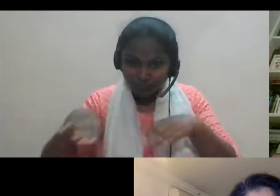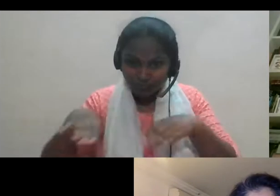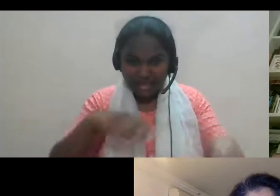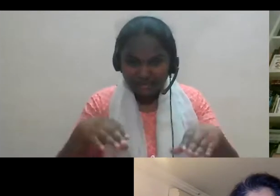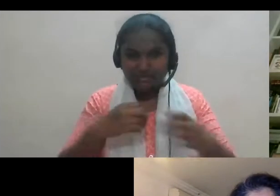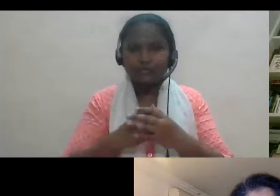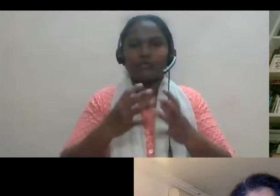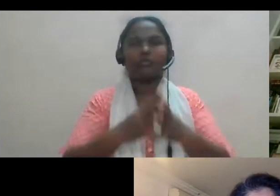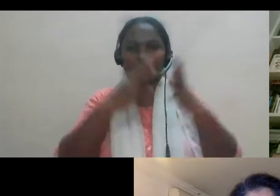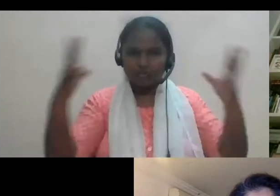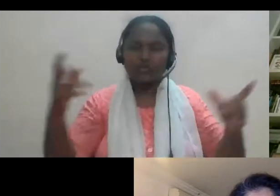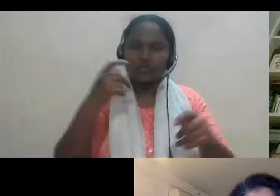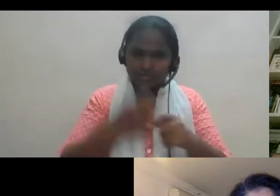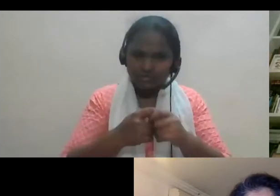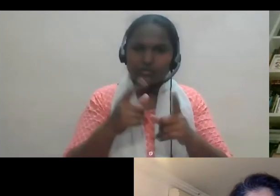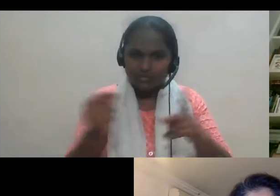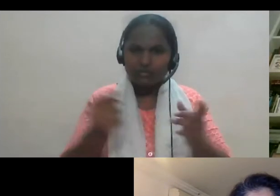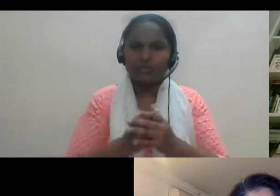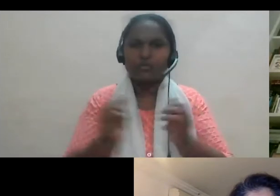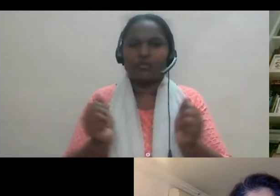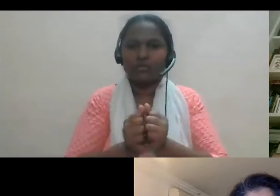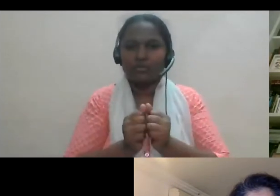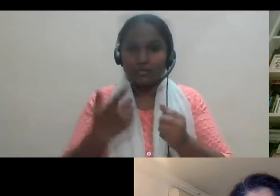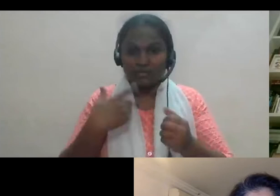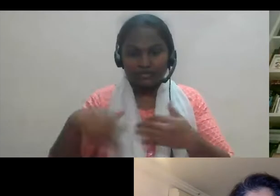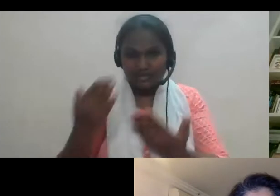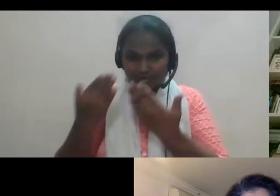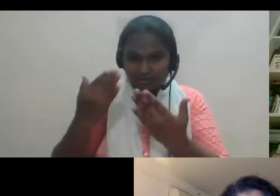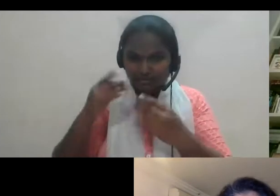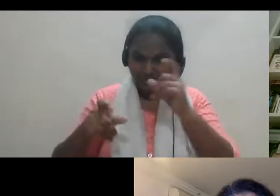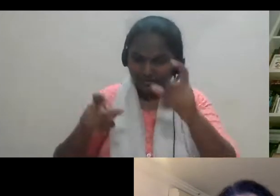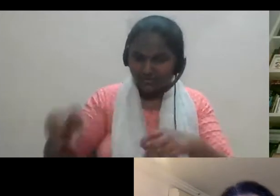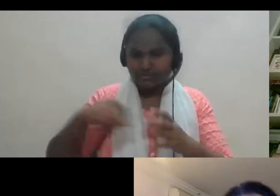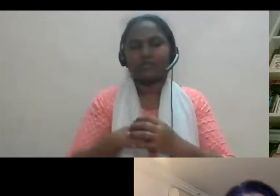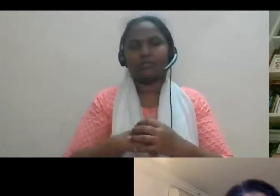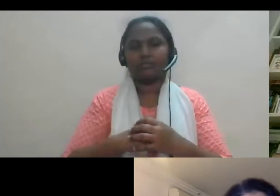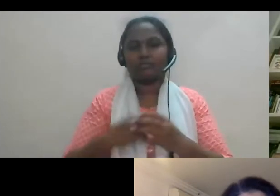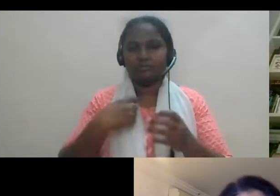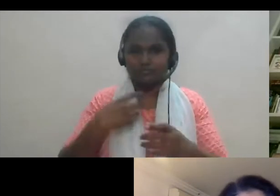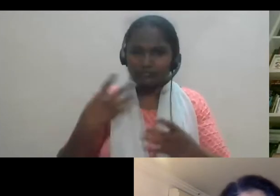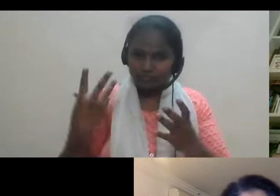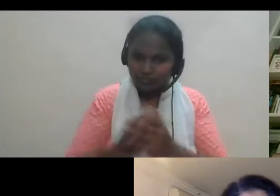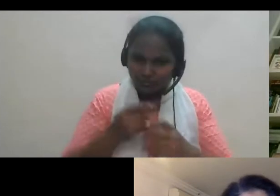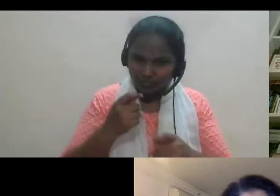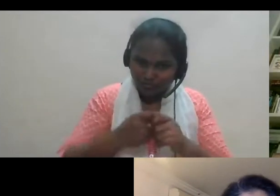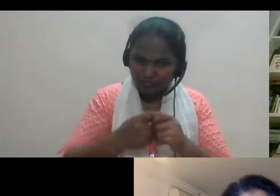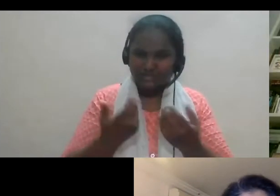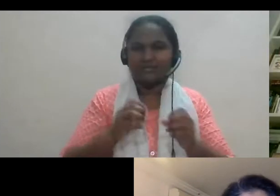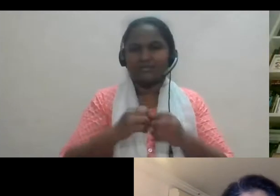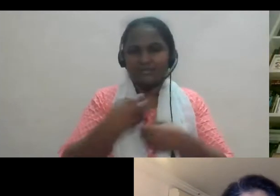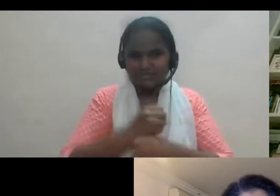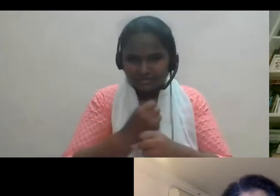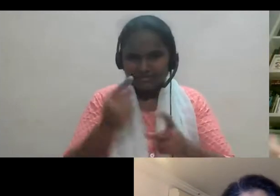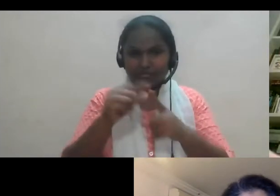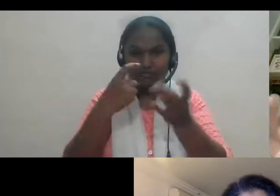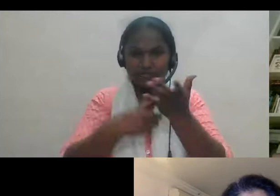A lot of work was done with our educators, and we worked creating